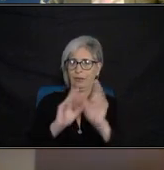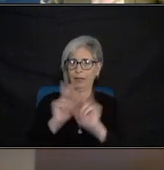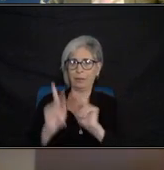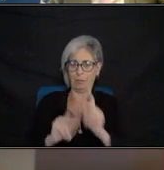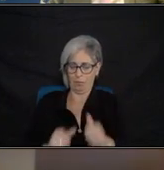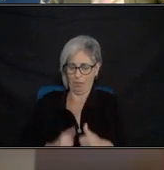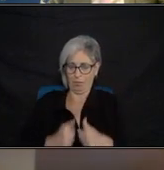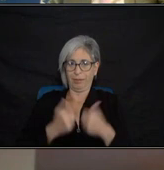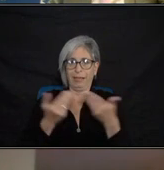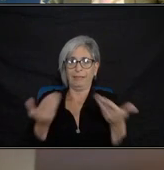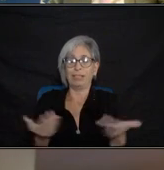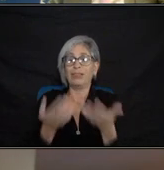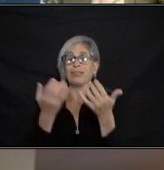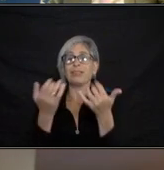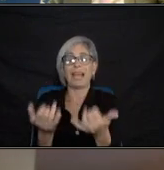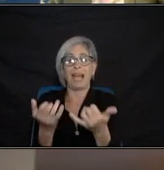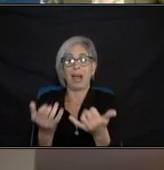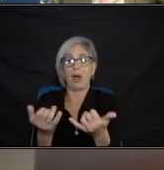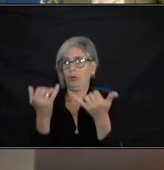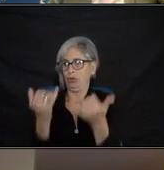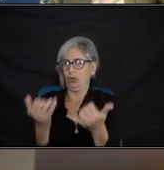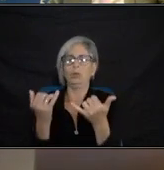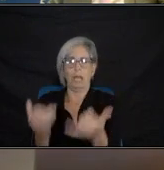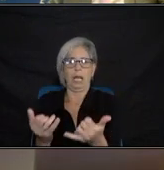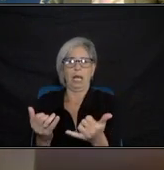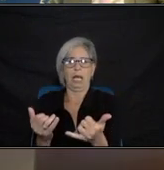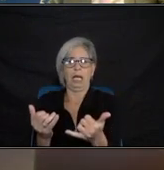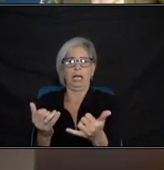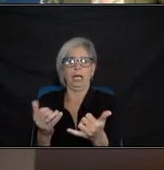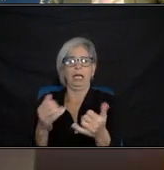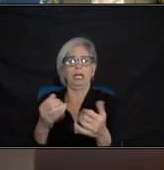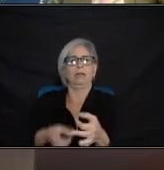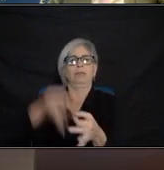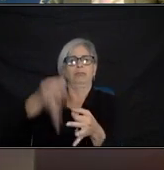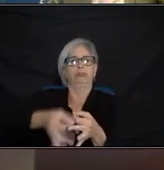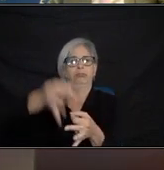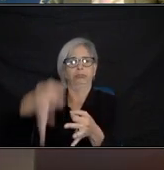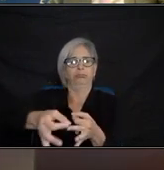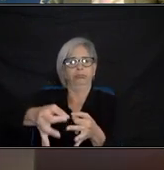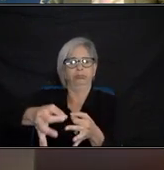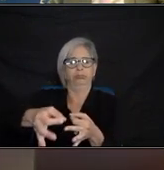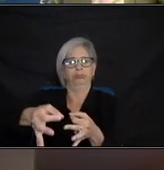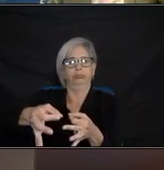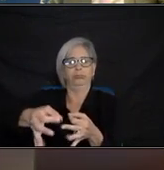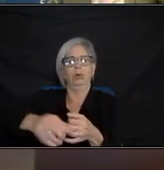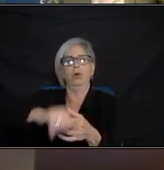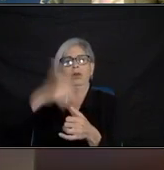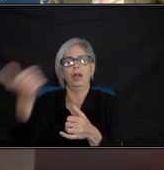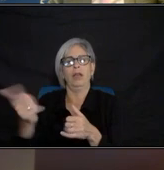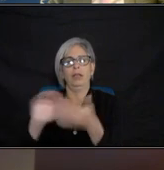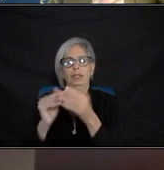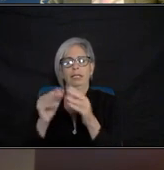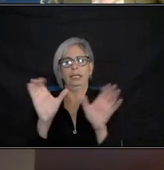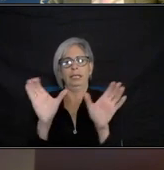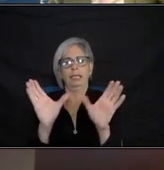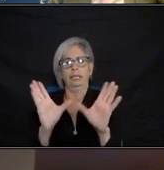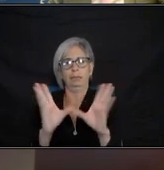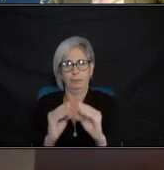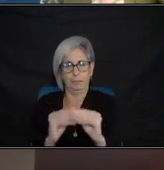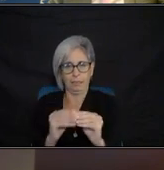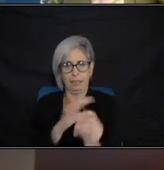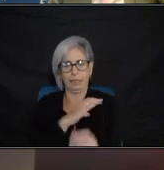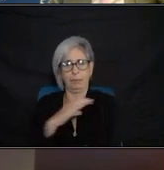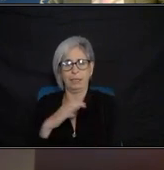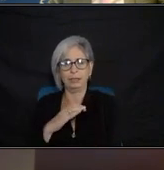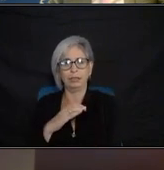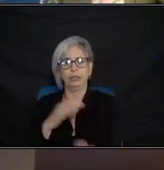here now, today, to push this off to another city commission, let your building department and